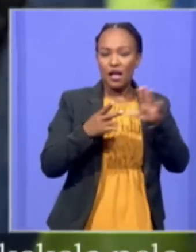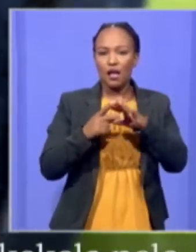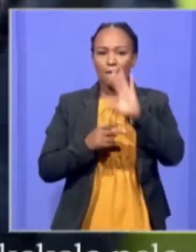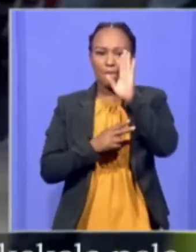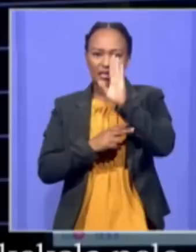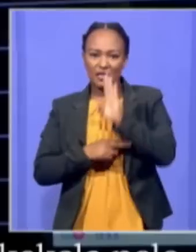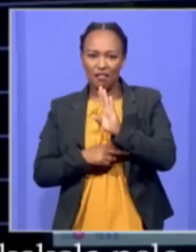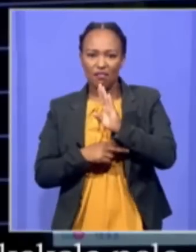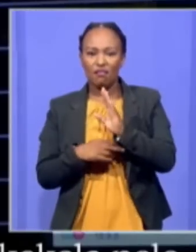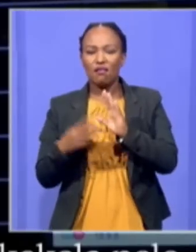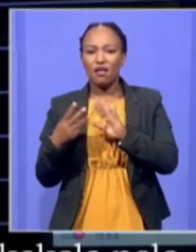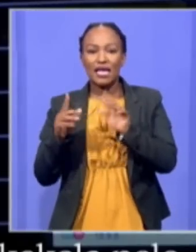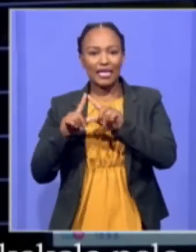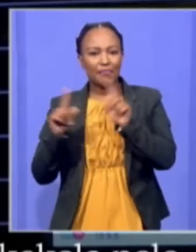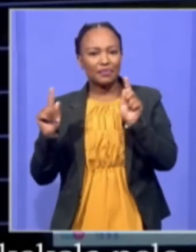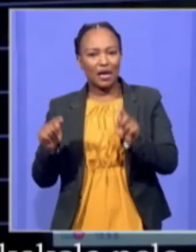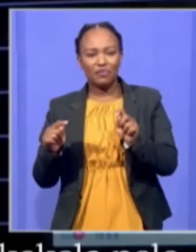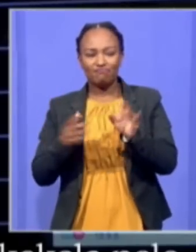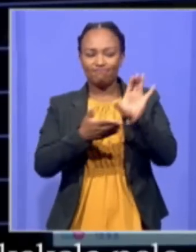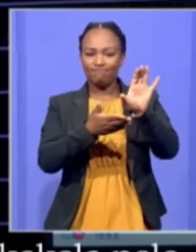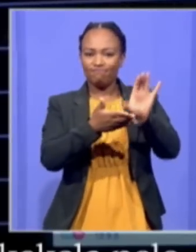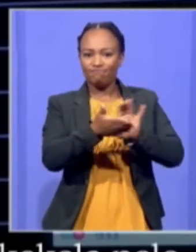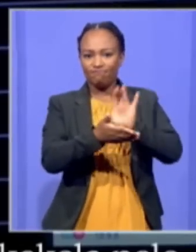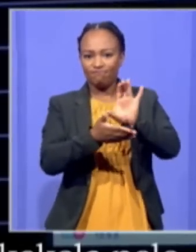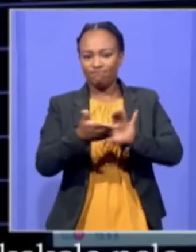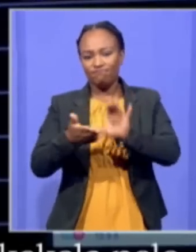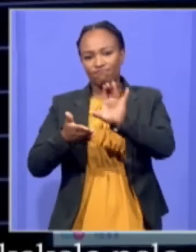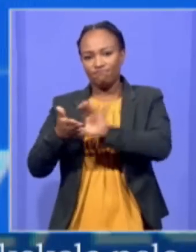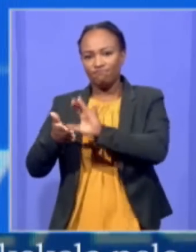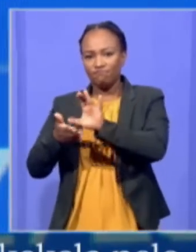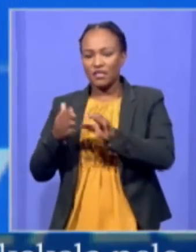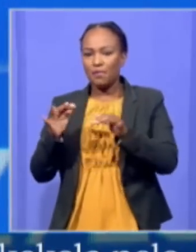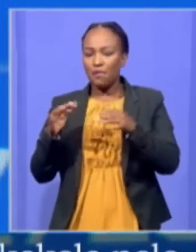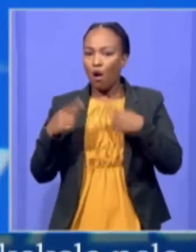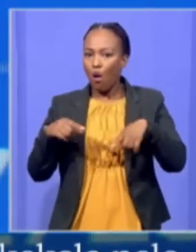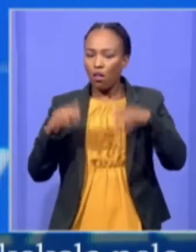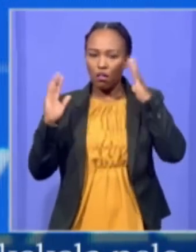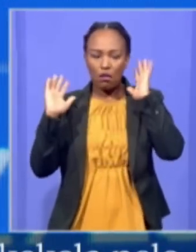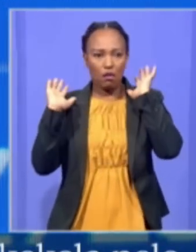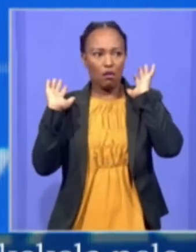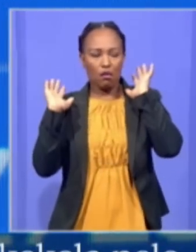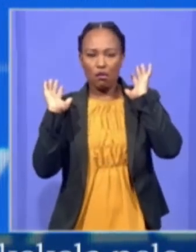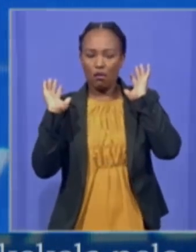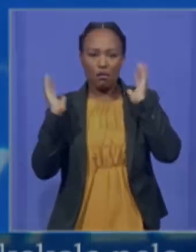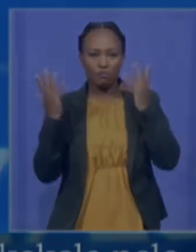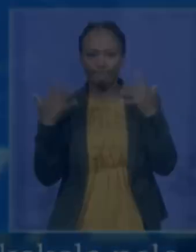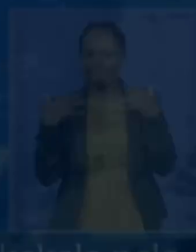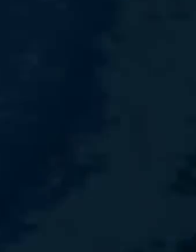Brazil le go leba Cape Town fao ba tlogetšego banamedi ba rwele matsogo hlogong.